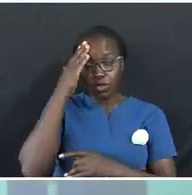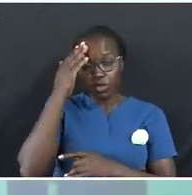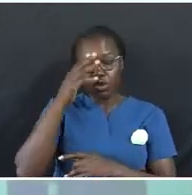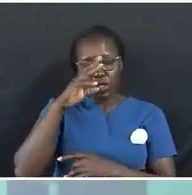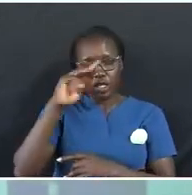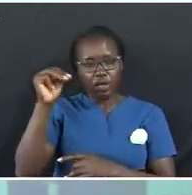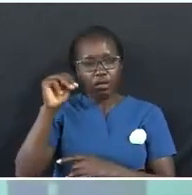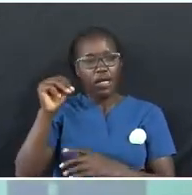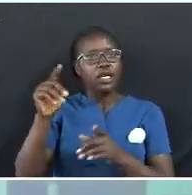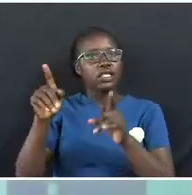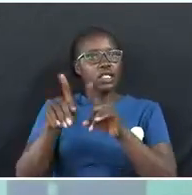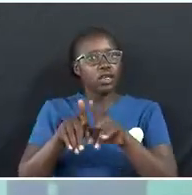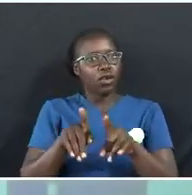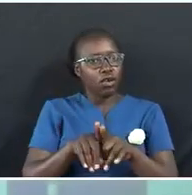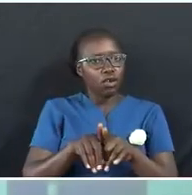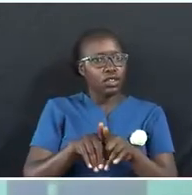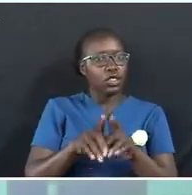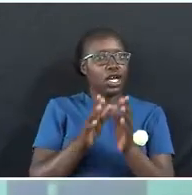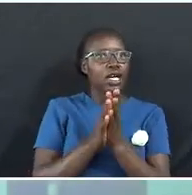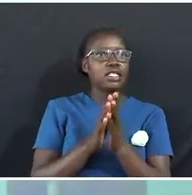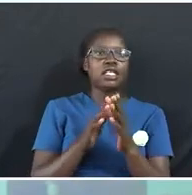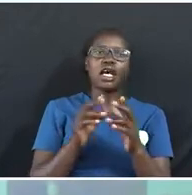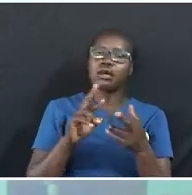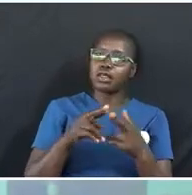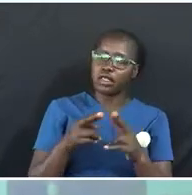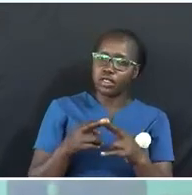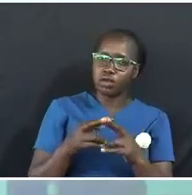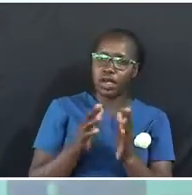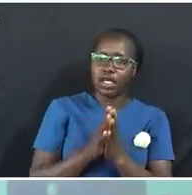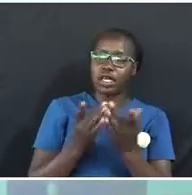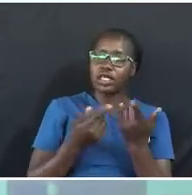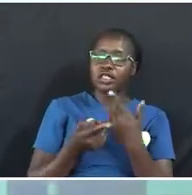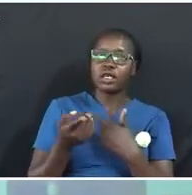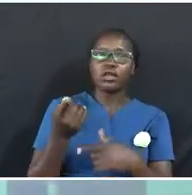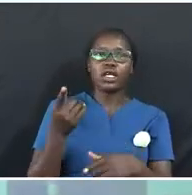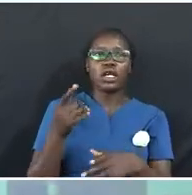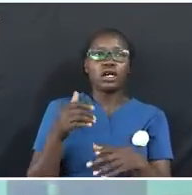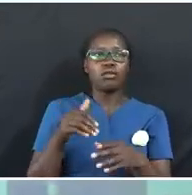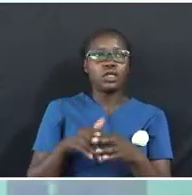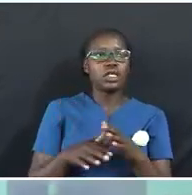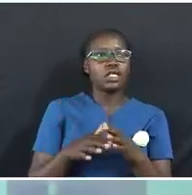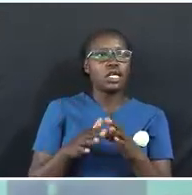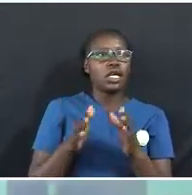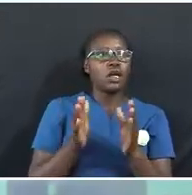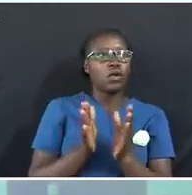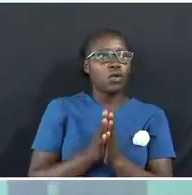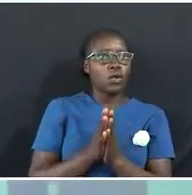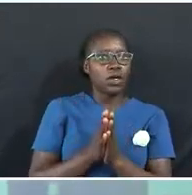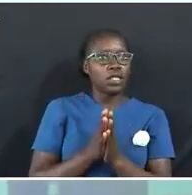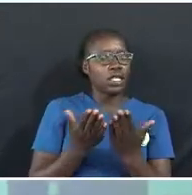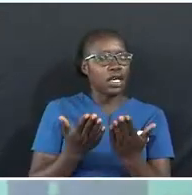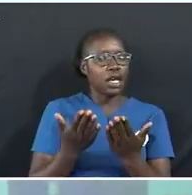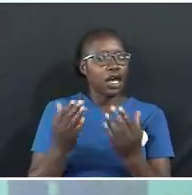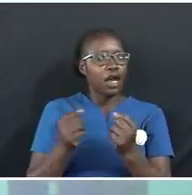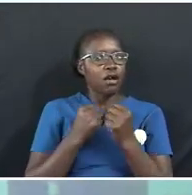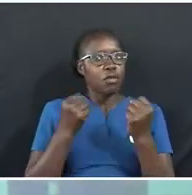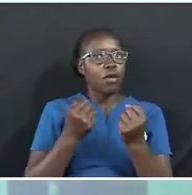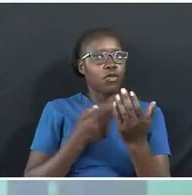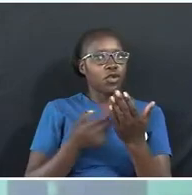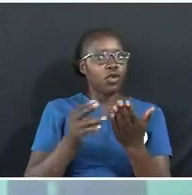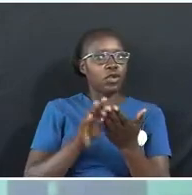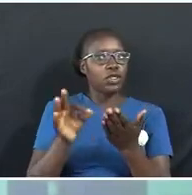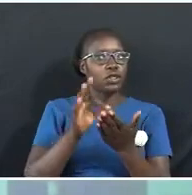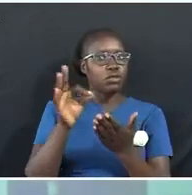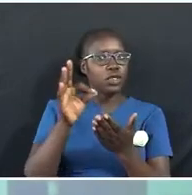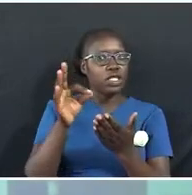out with zeal and determination and with panning, with the influence of the power of the Holy Spirit.